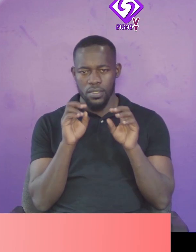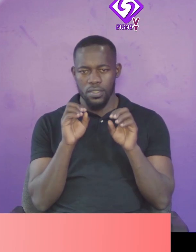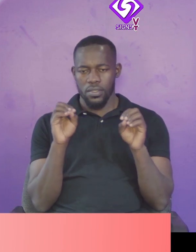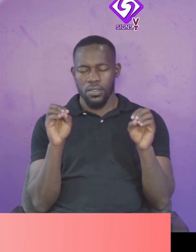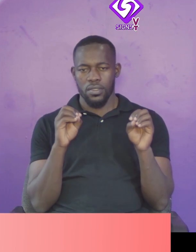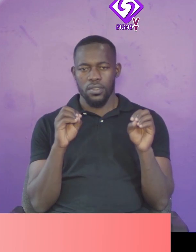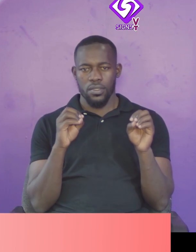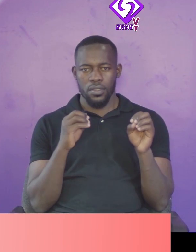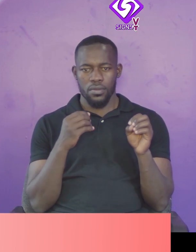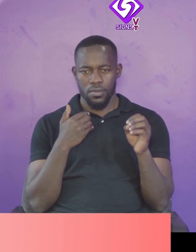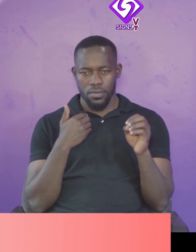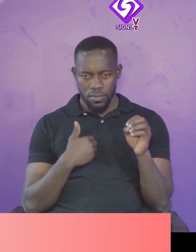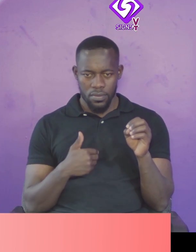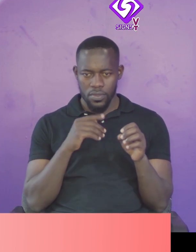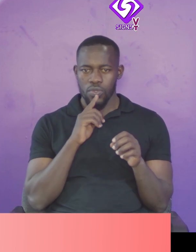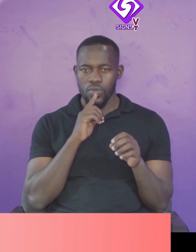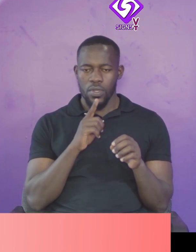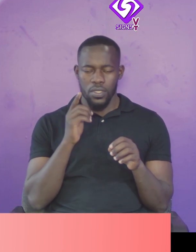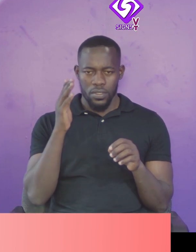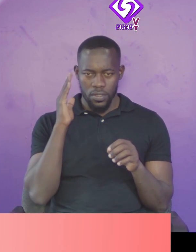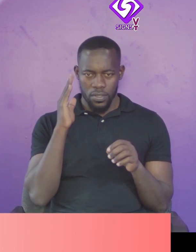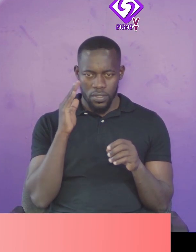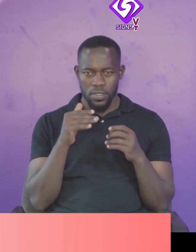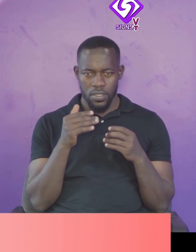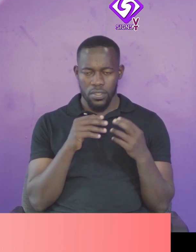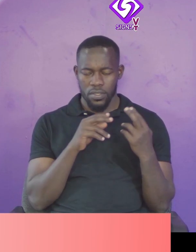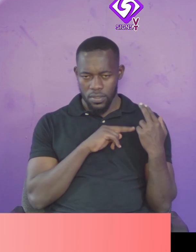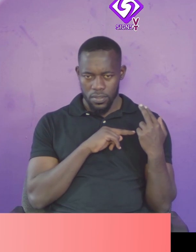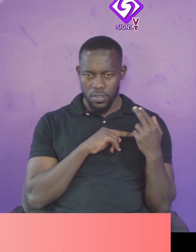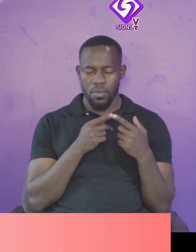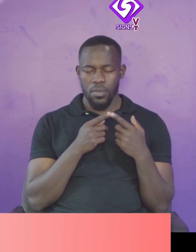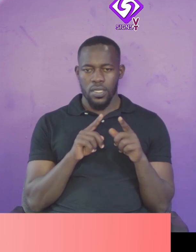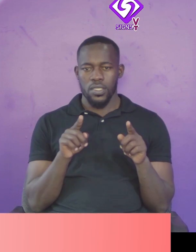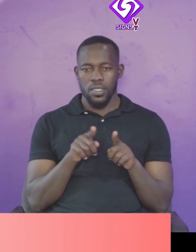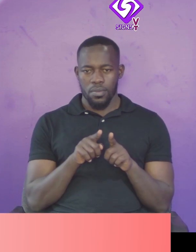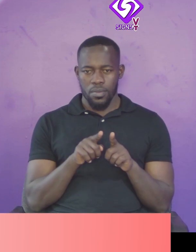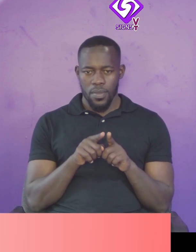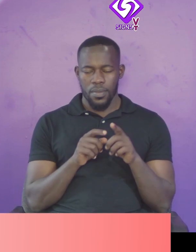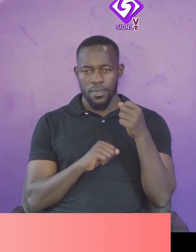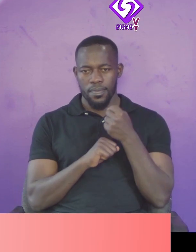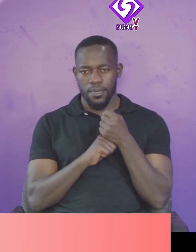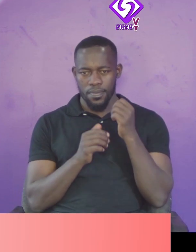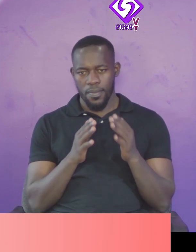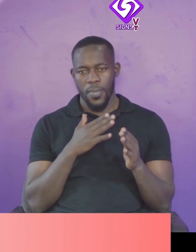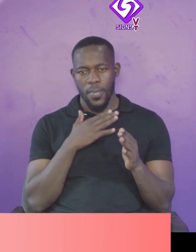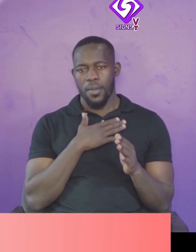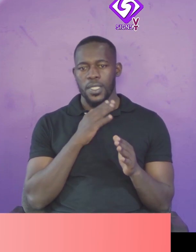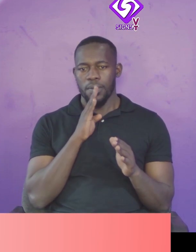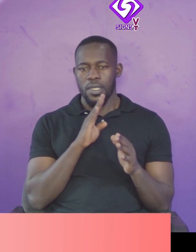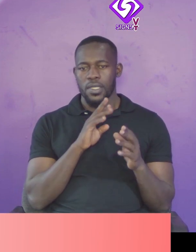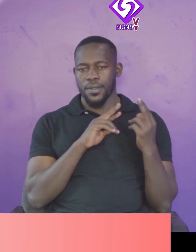sure as the security plays its part, also as fans, we play our